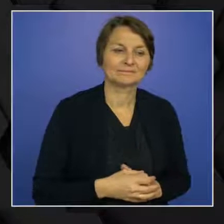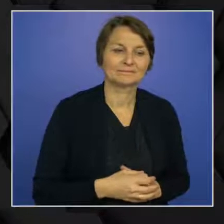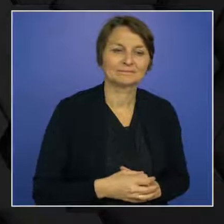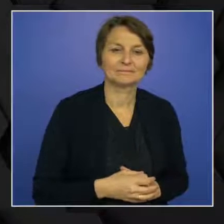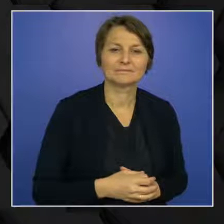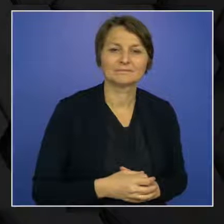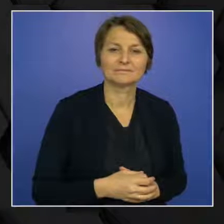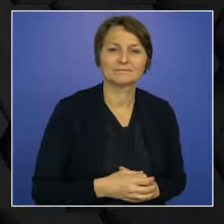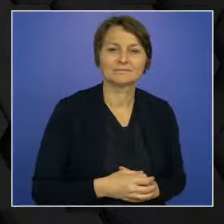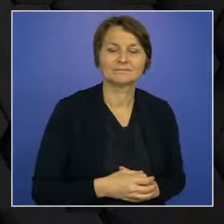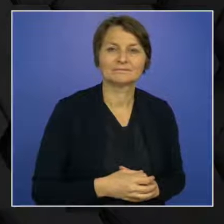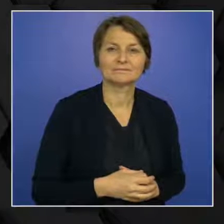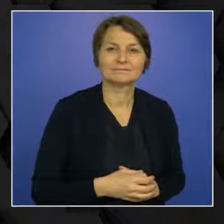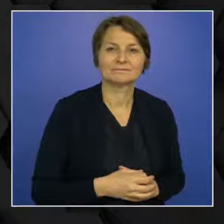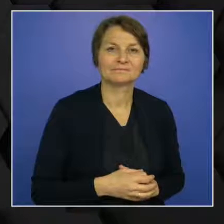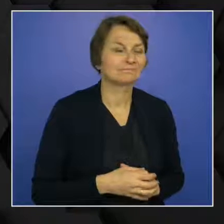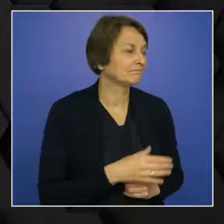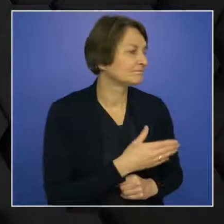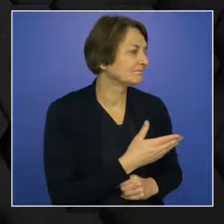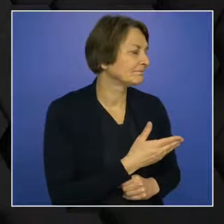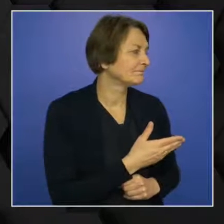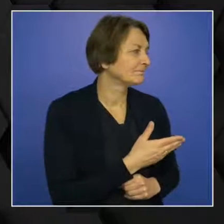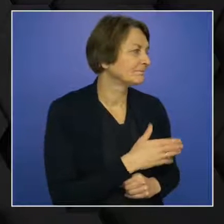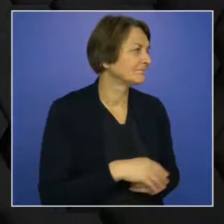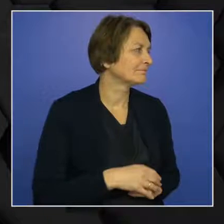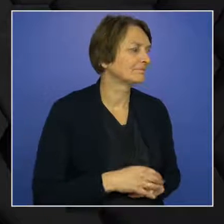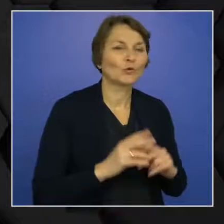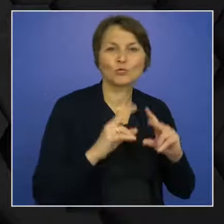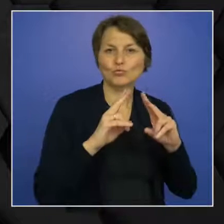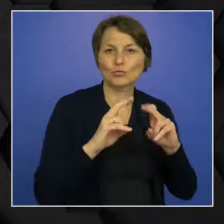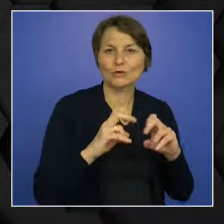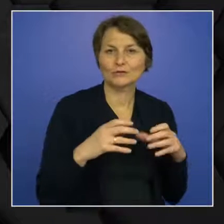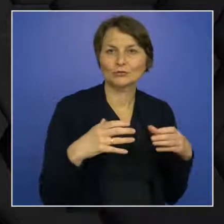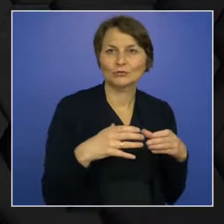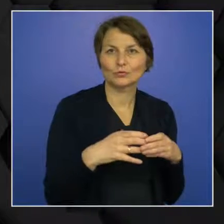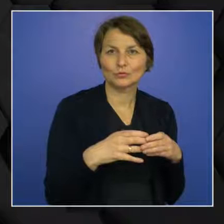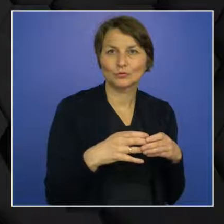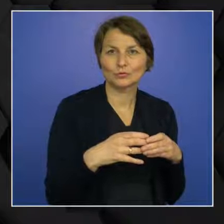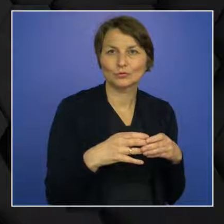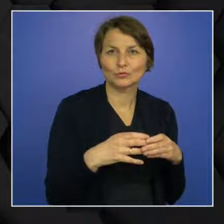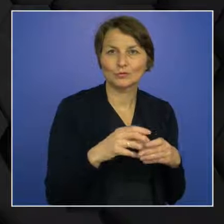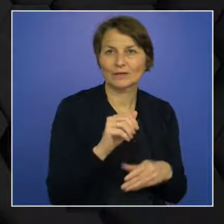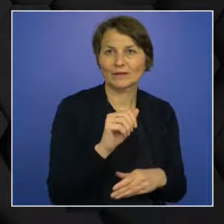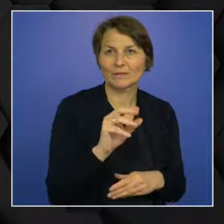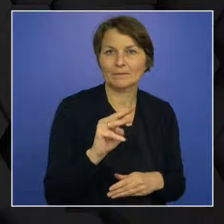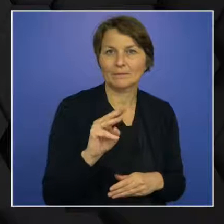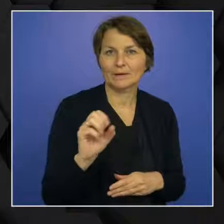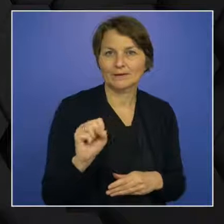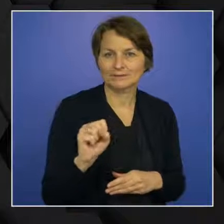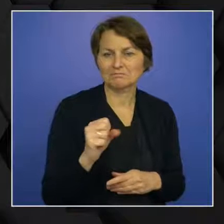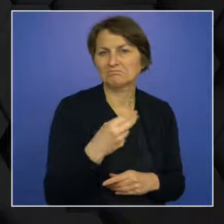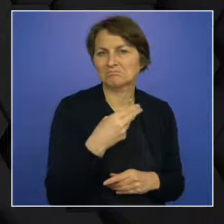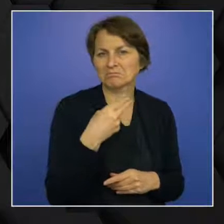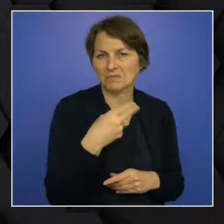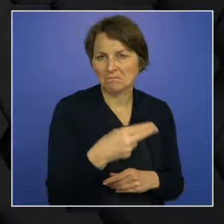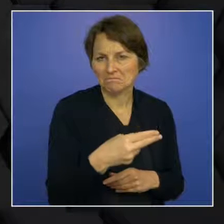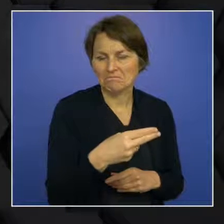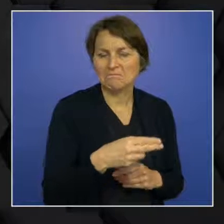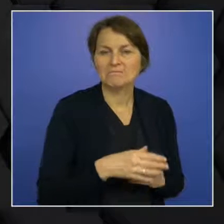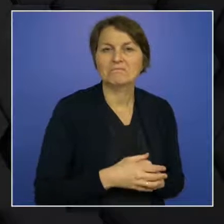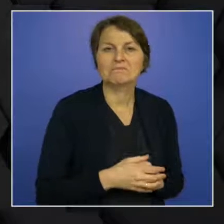media service, research group. We give it a name, reactor, Azure